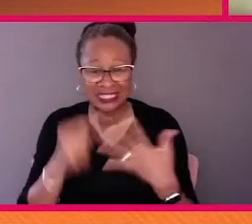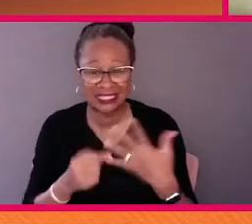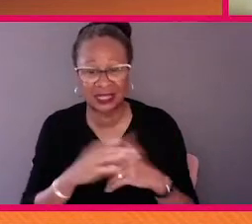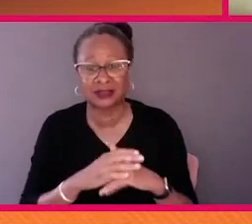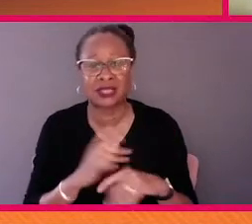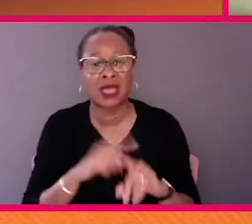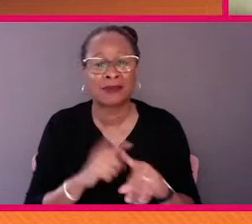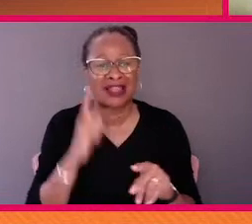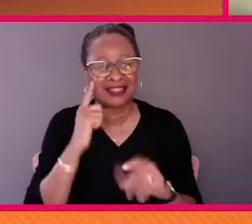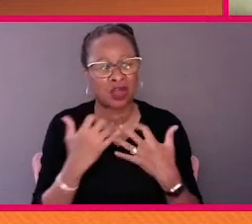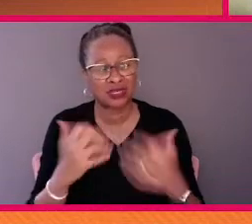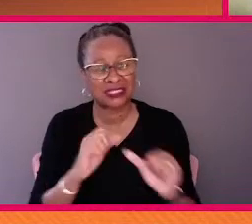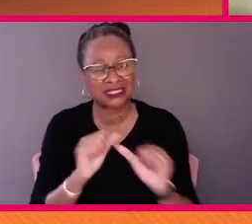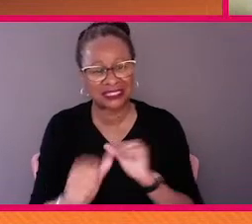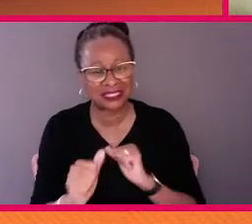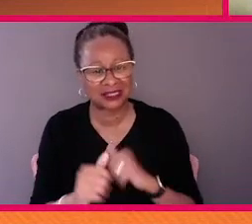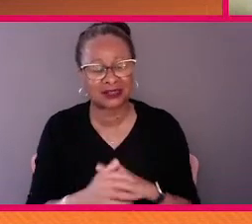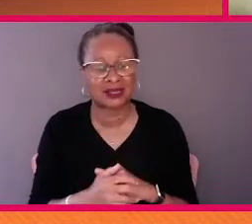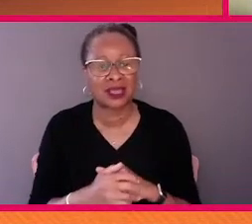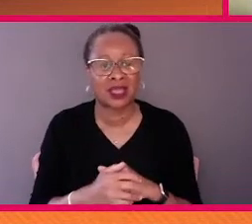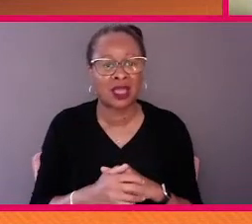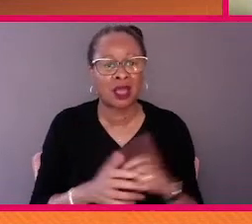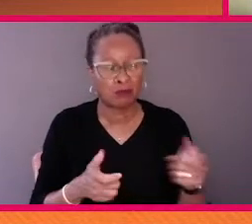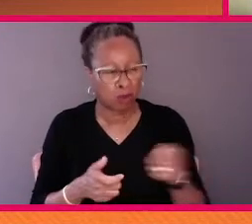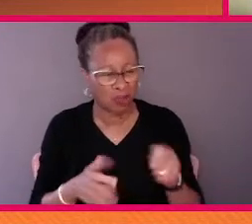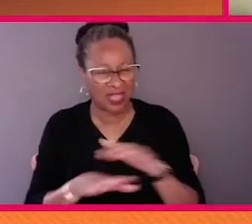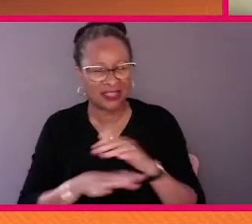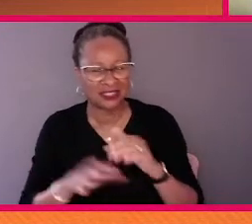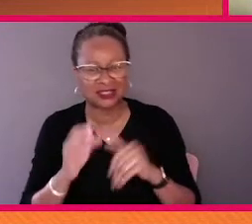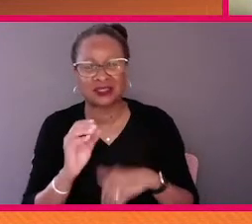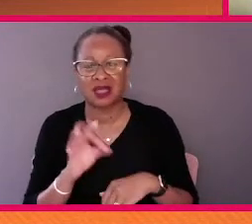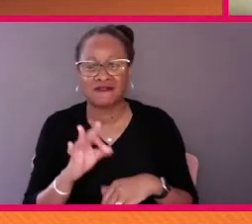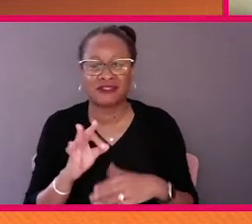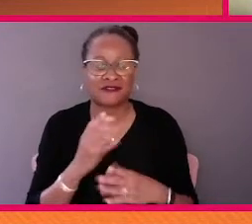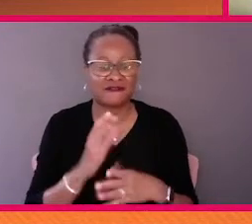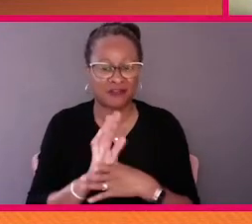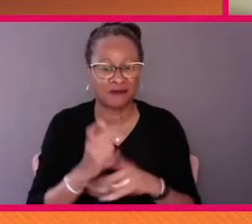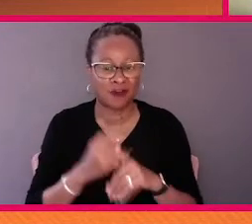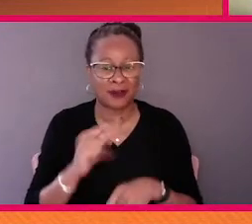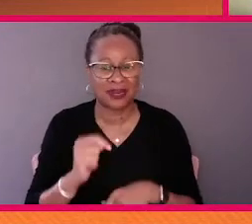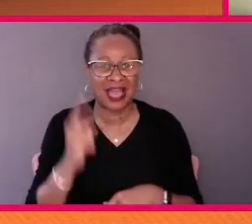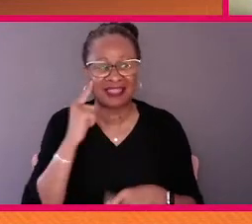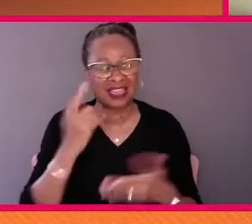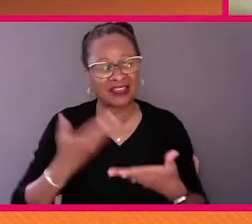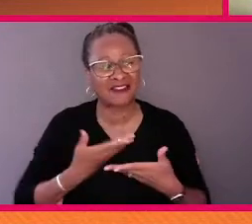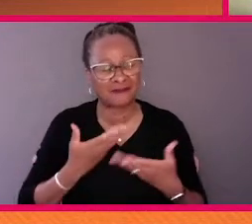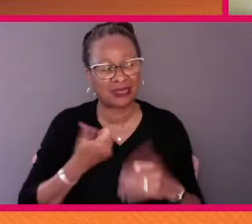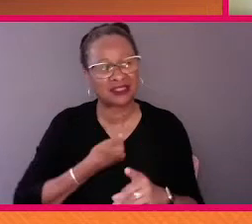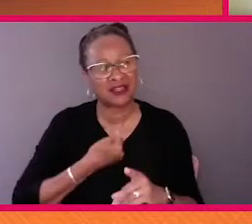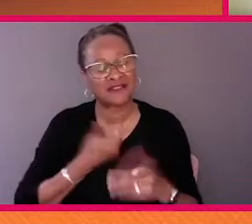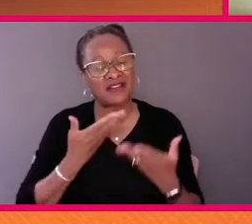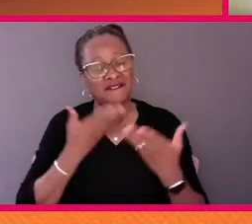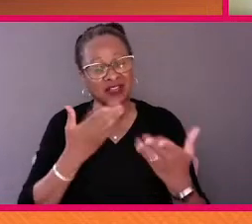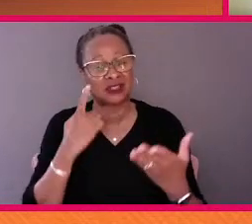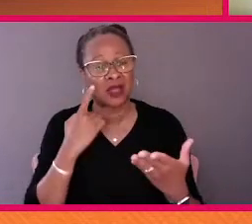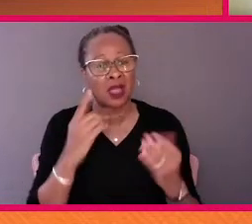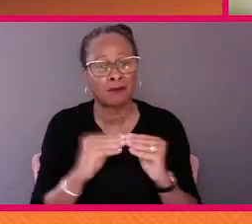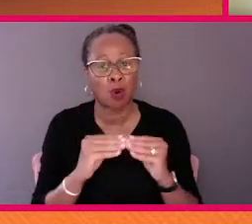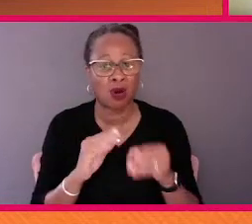still pulled the essence of the film out of it. And so I think I would give myself the advice just to be a little more